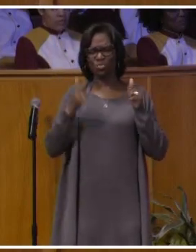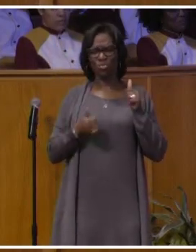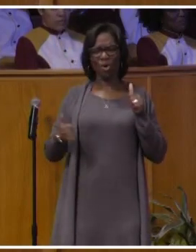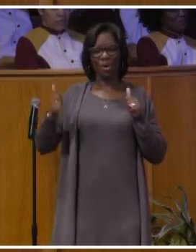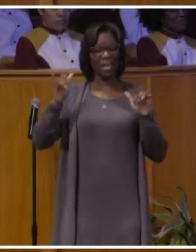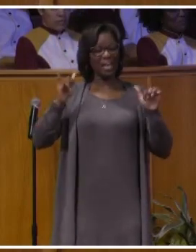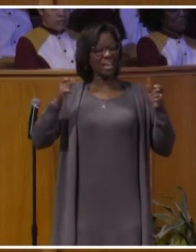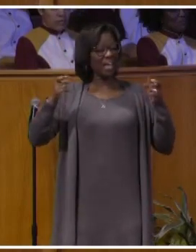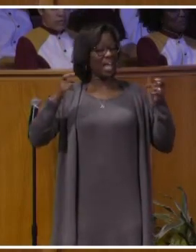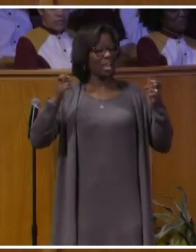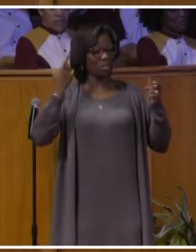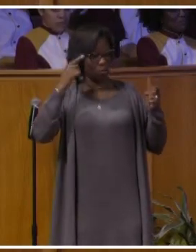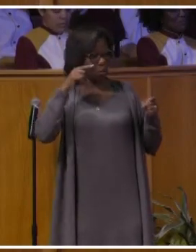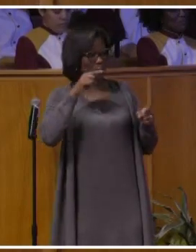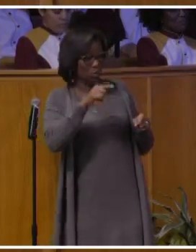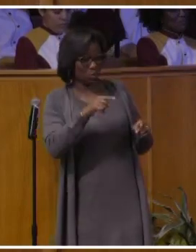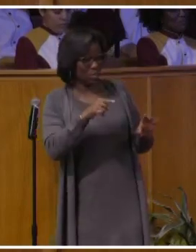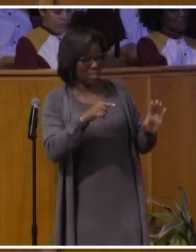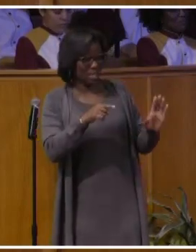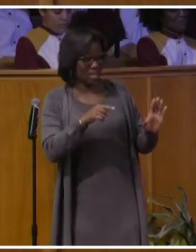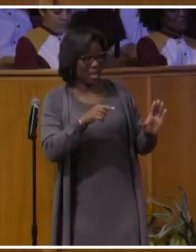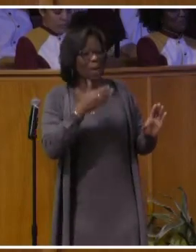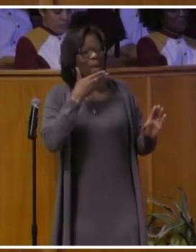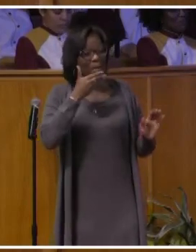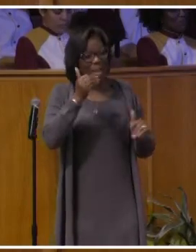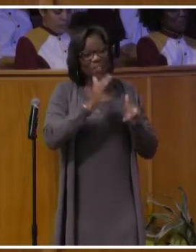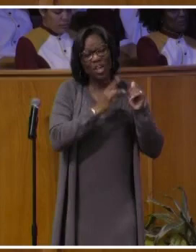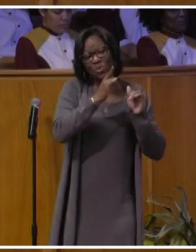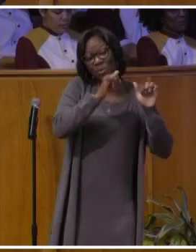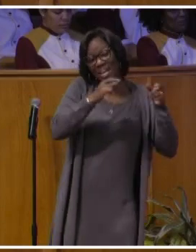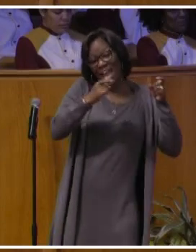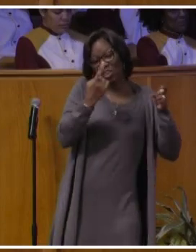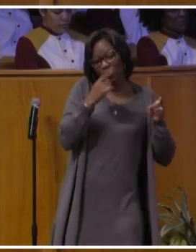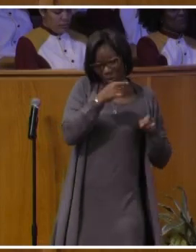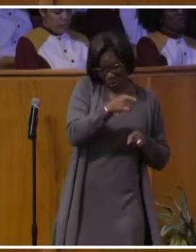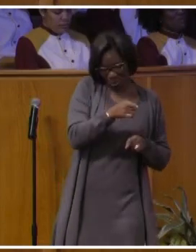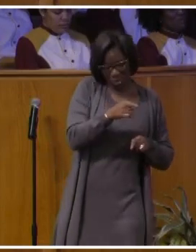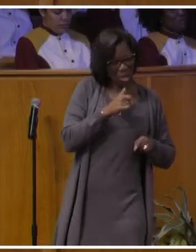can handle for you better than you can handle